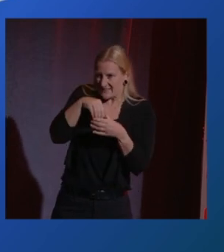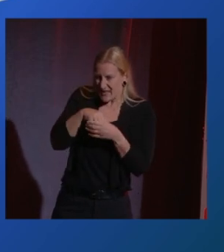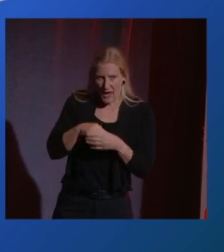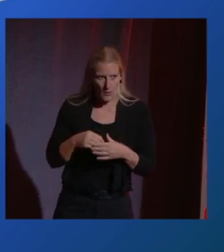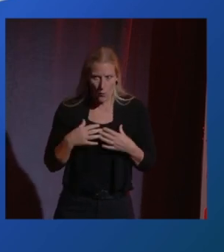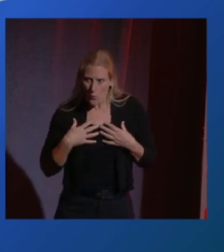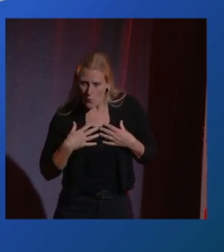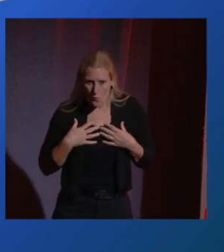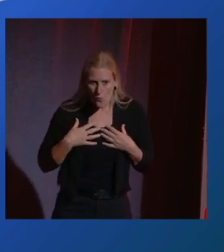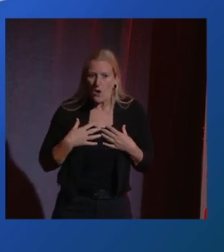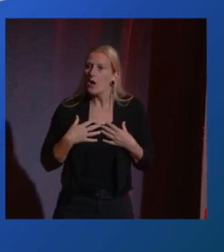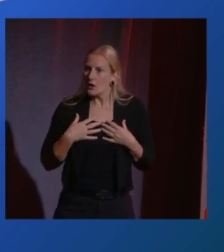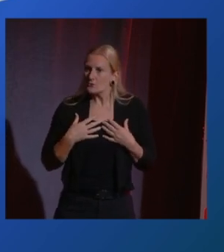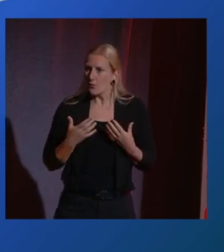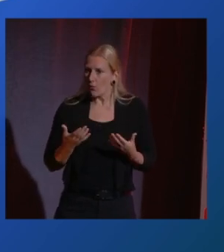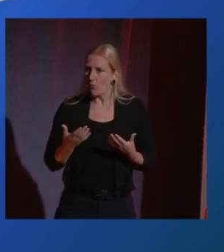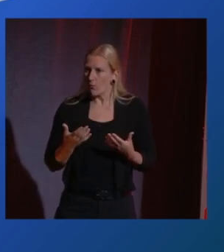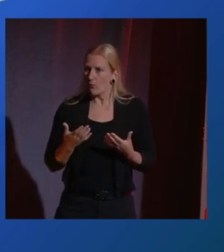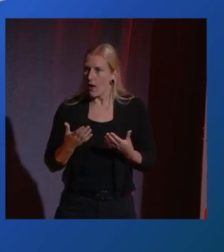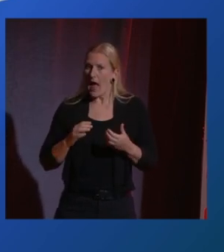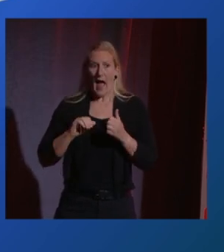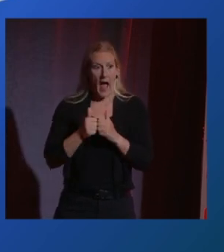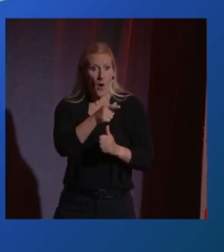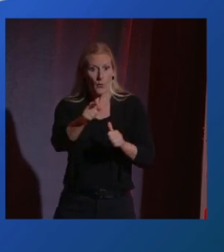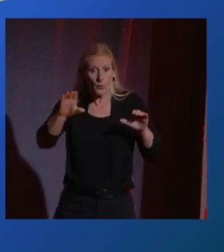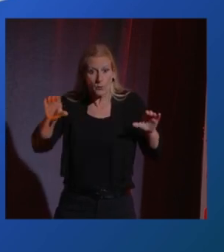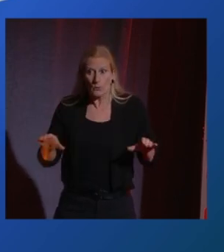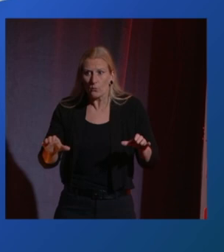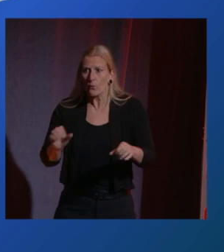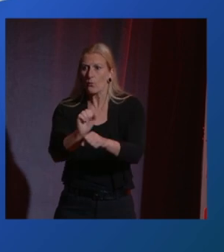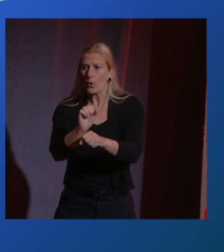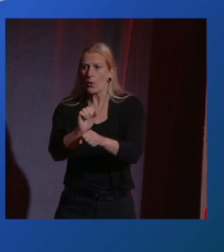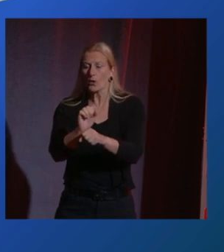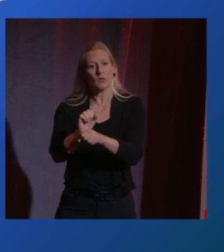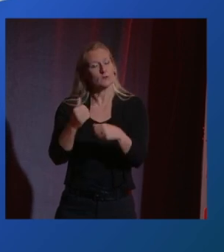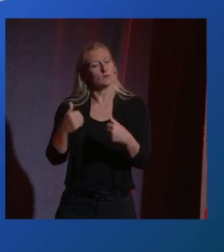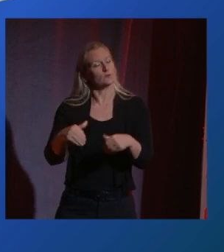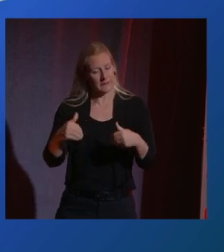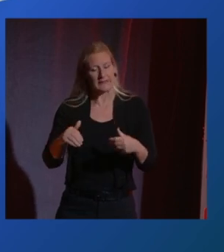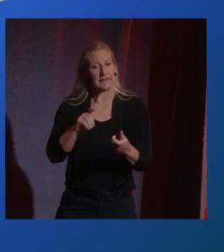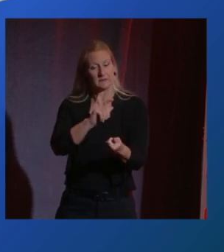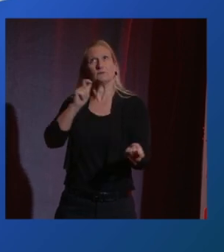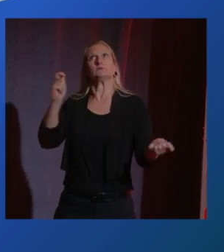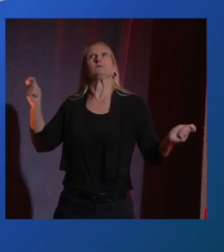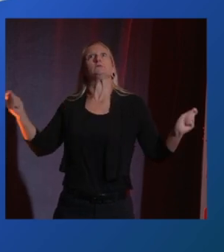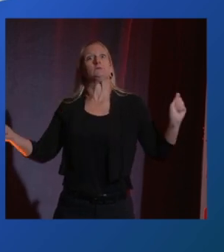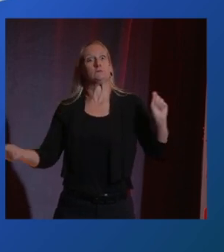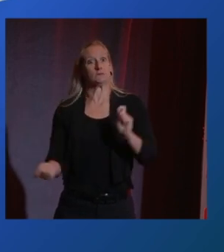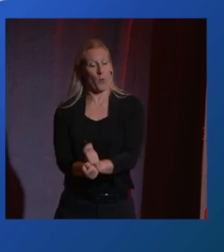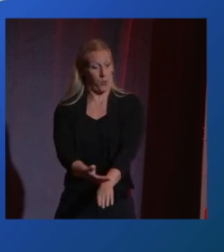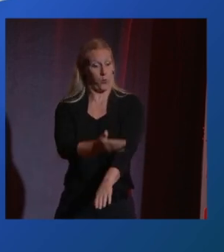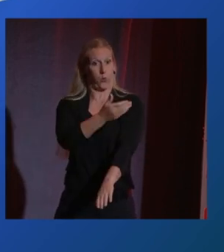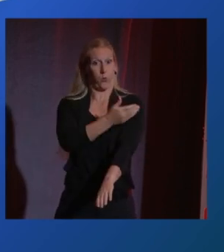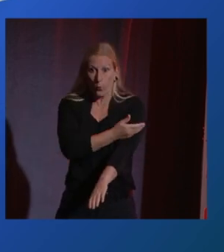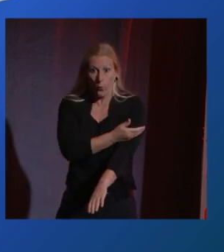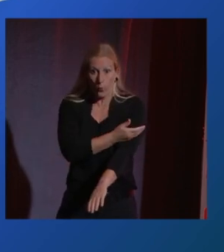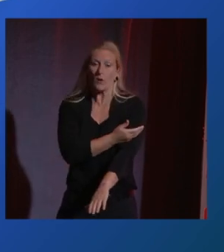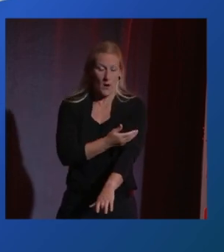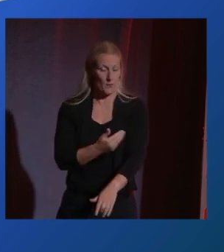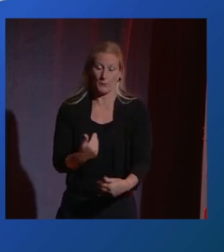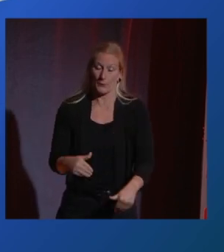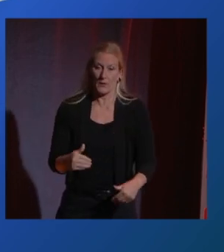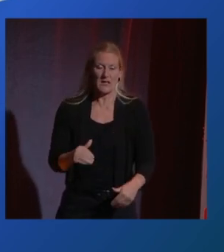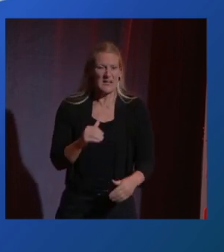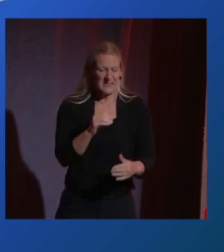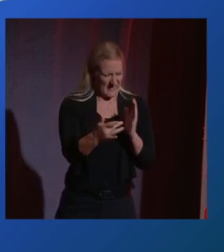and how you do your work can actually make a huge difference it isn't going to be just the technology my whole life I watch that